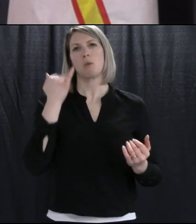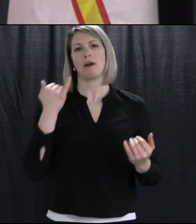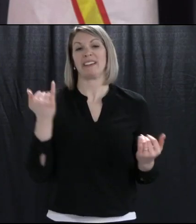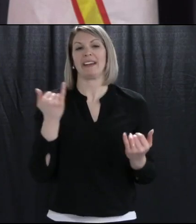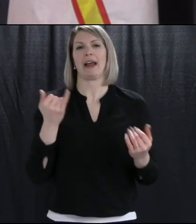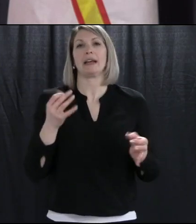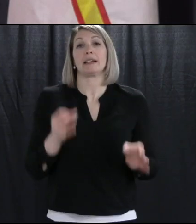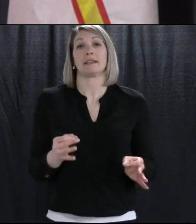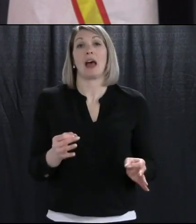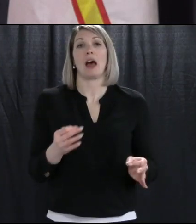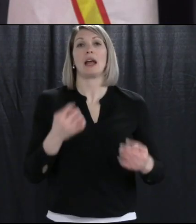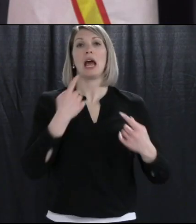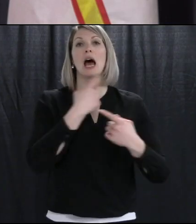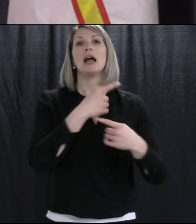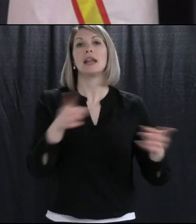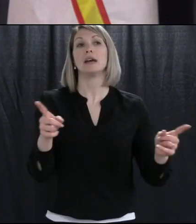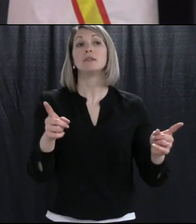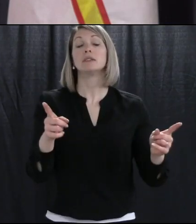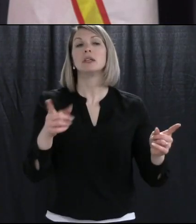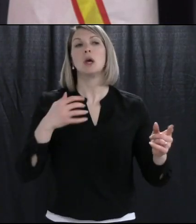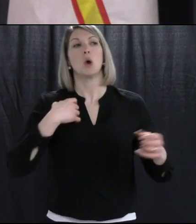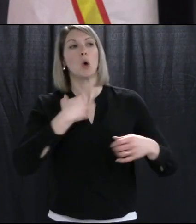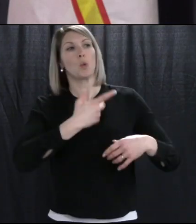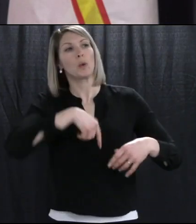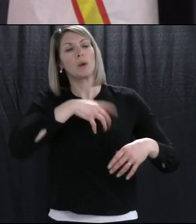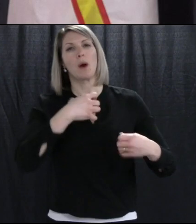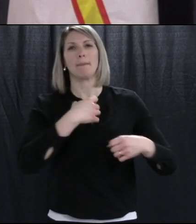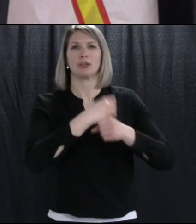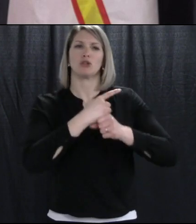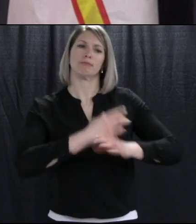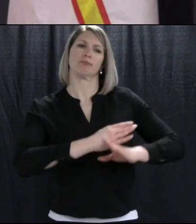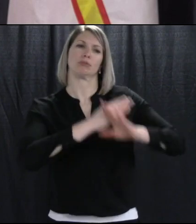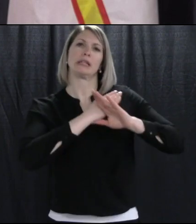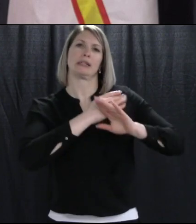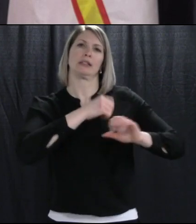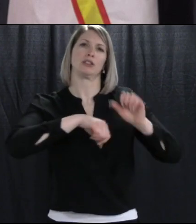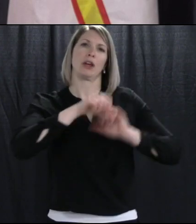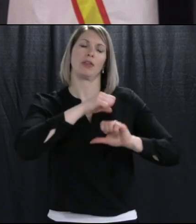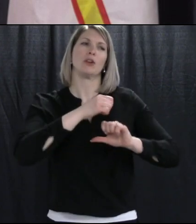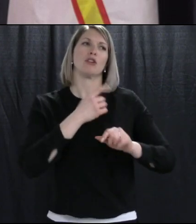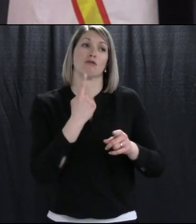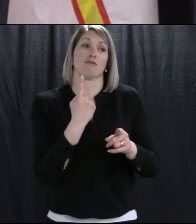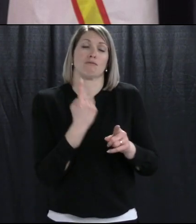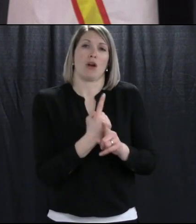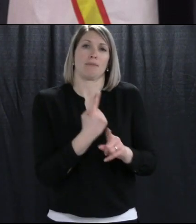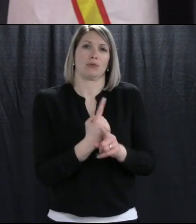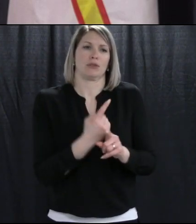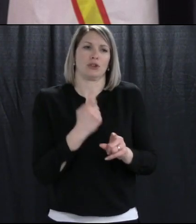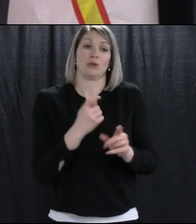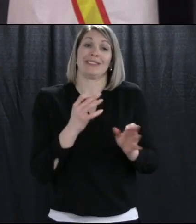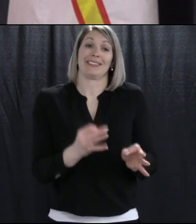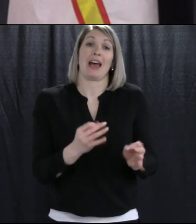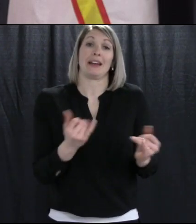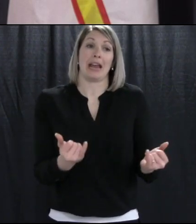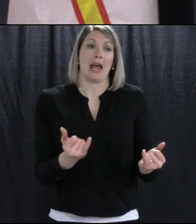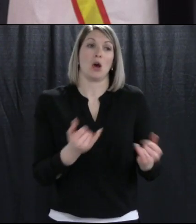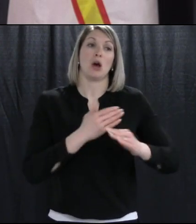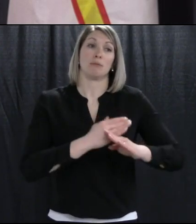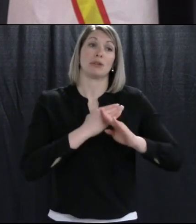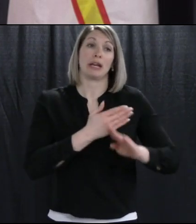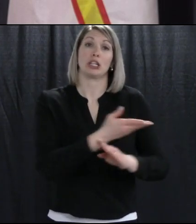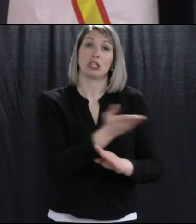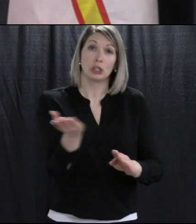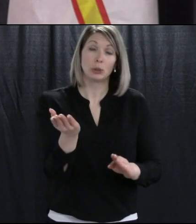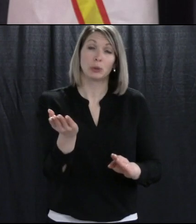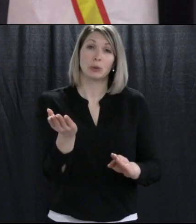will help us rebound faster than other jurisdictions. It's important that we do the right thing now to protect the health of Newfoundlanders and